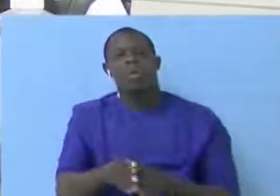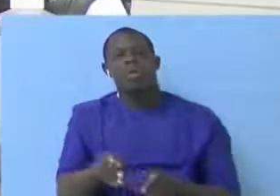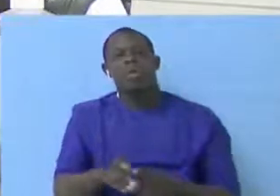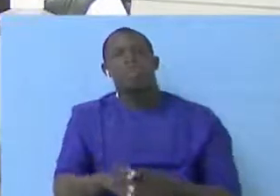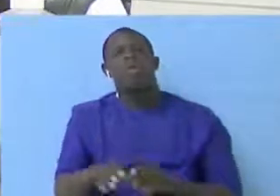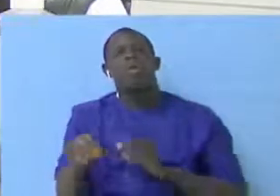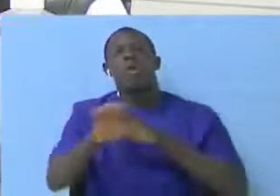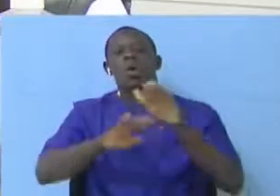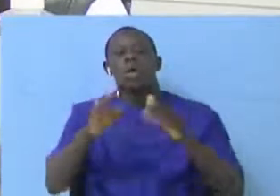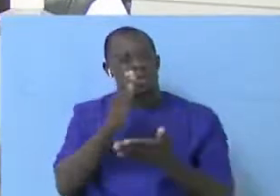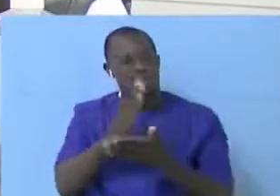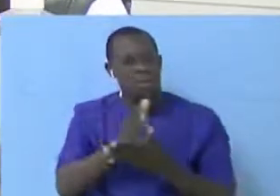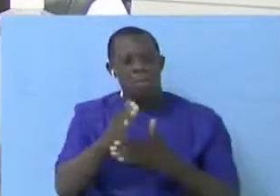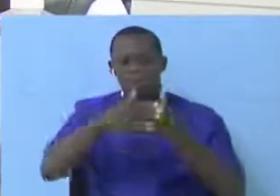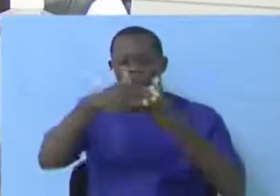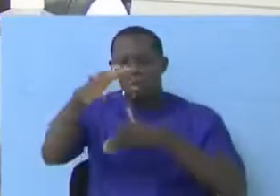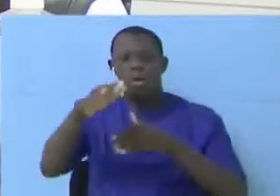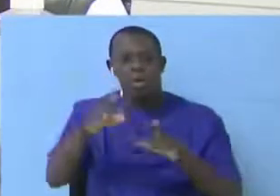extraordinary circumstances. So